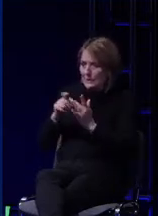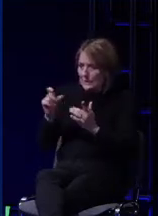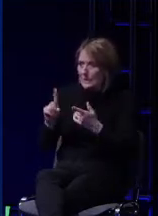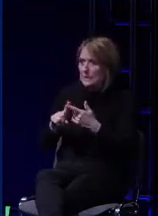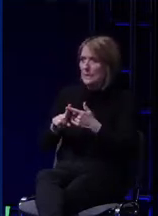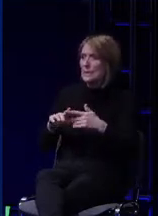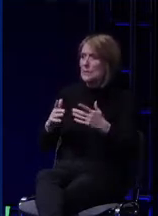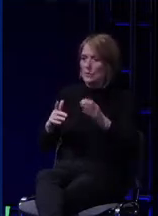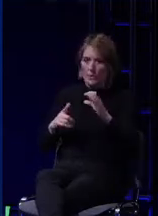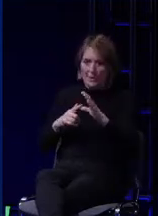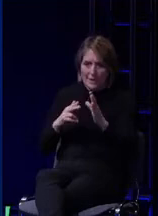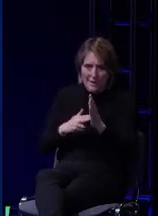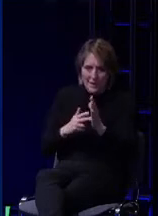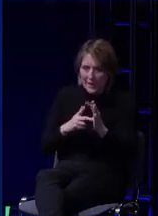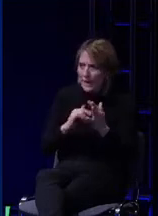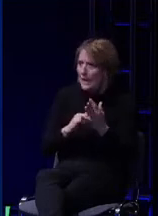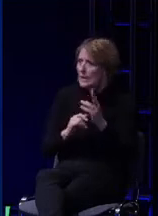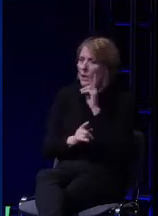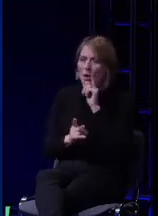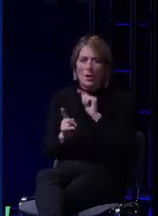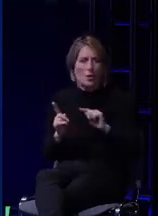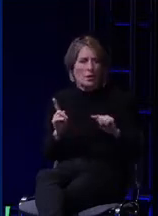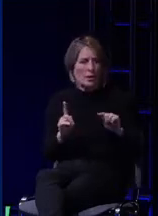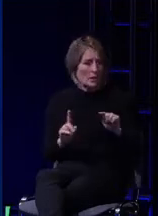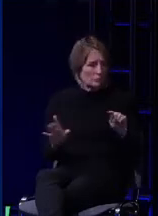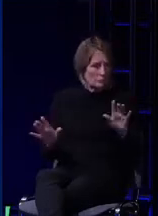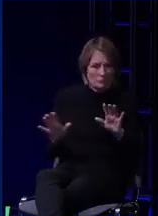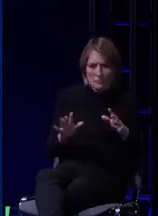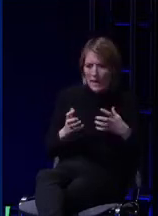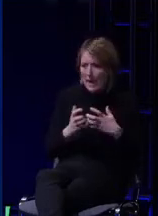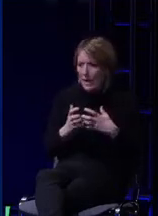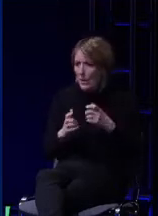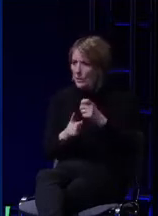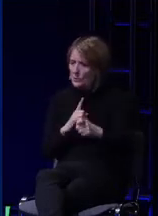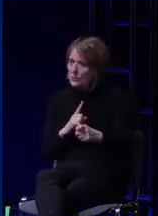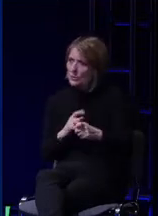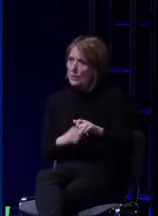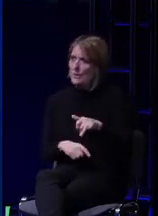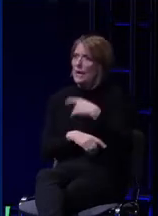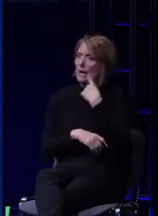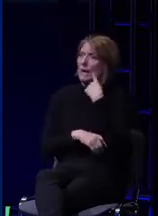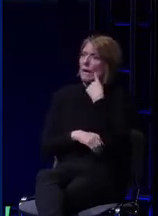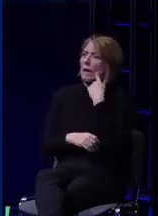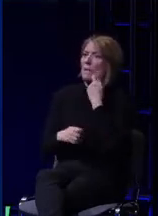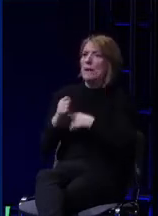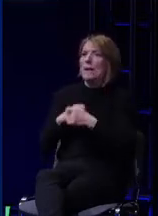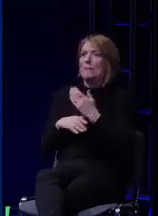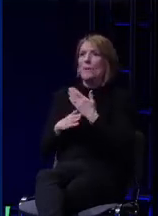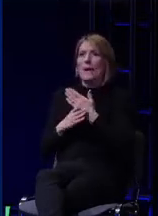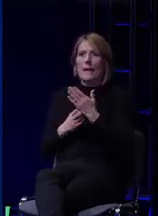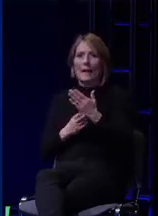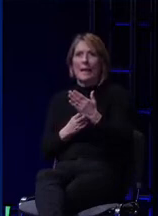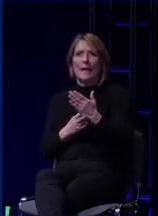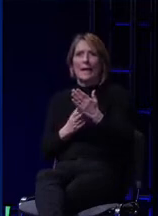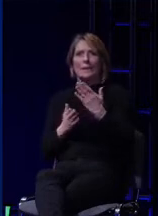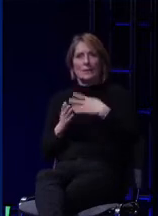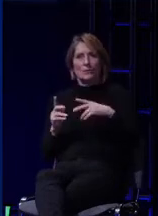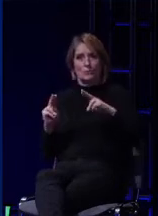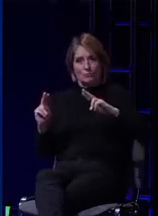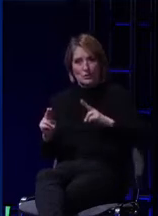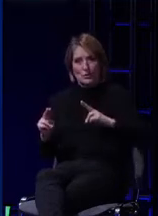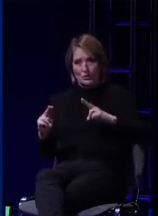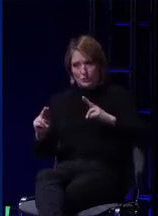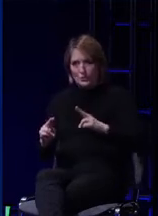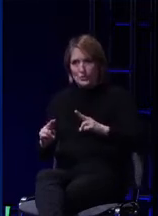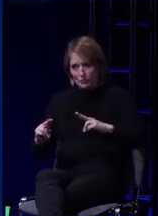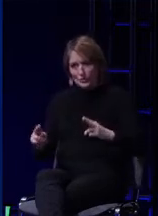are we gonna do this? And you know, very quickly it became really clear that maybe, you know, we don't need so many. It's almost like reducing it down. What do you